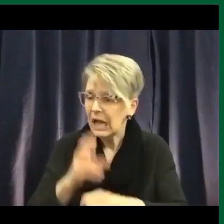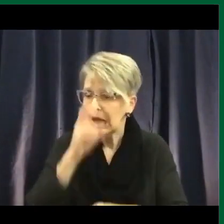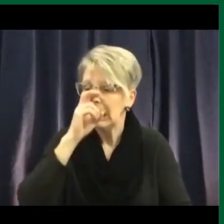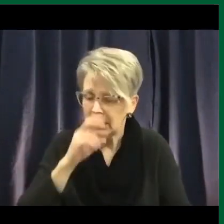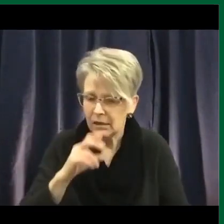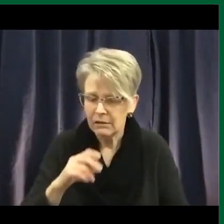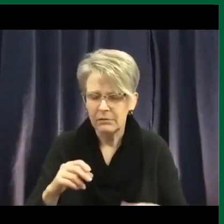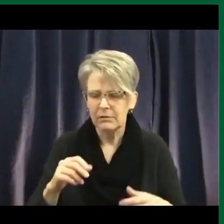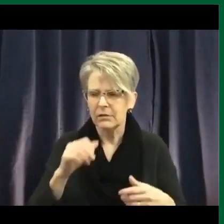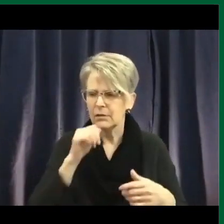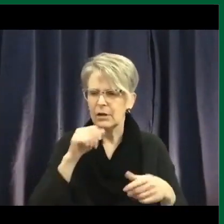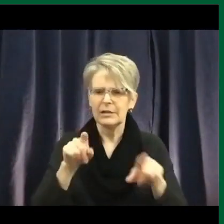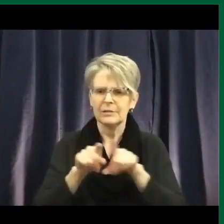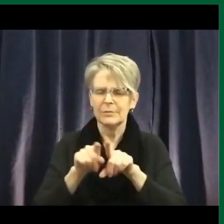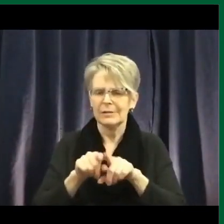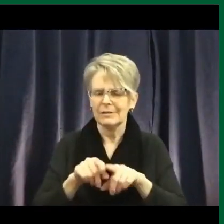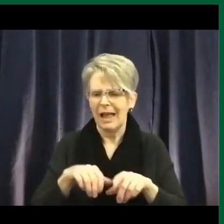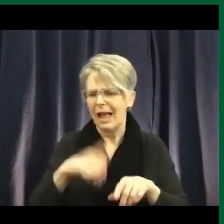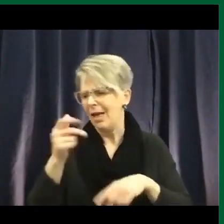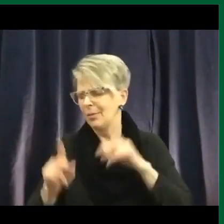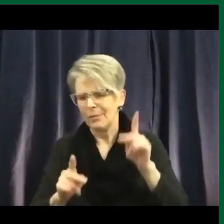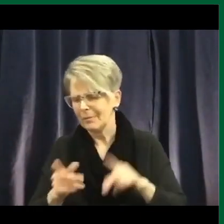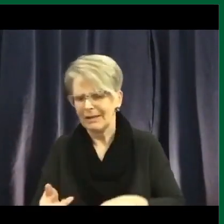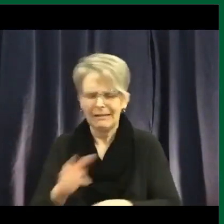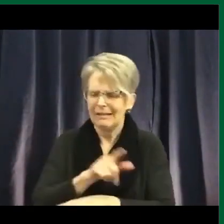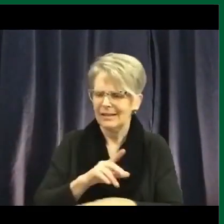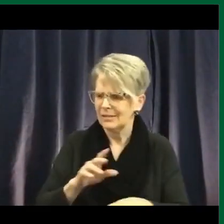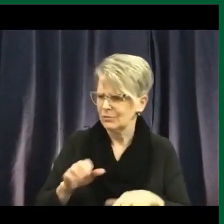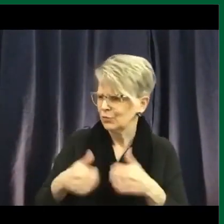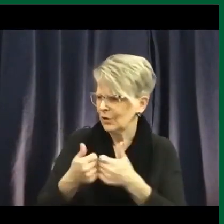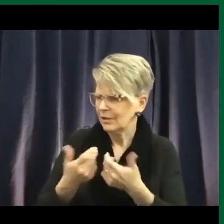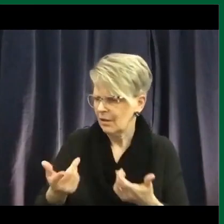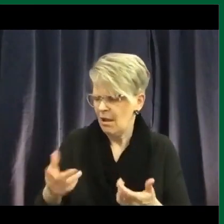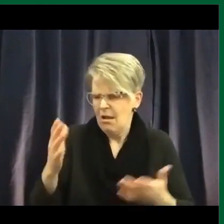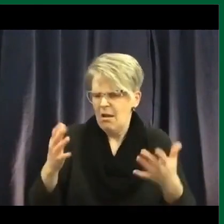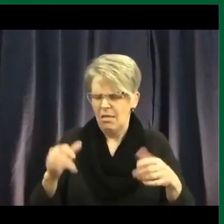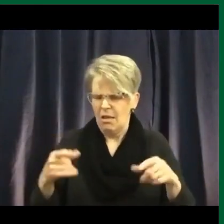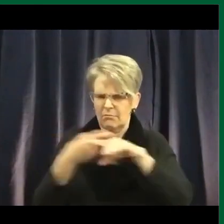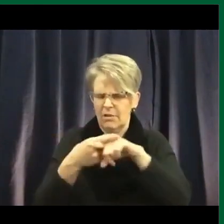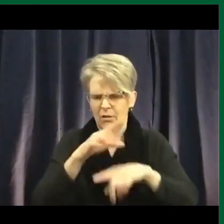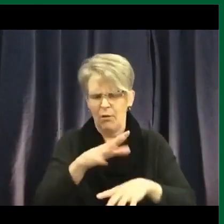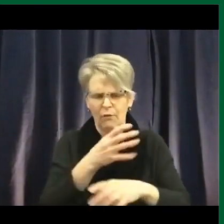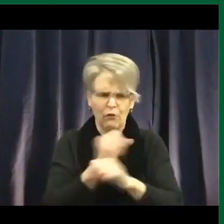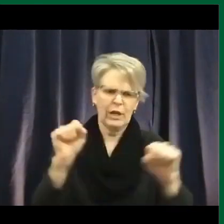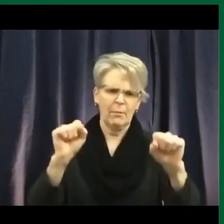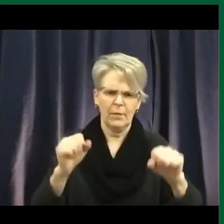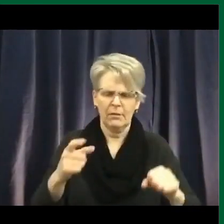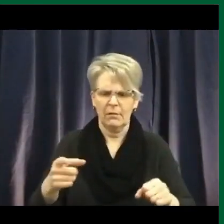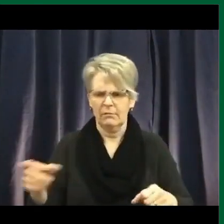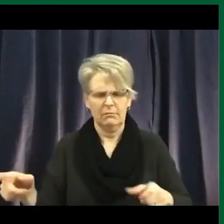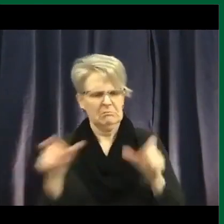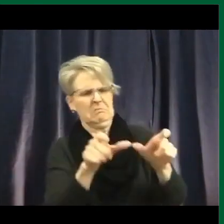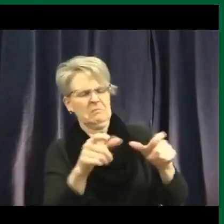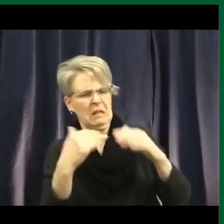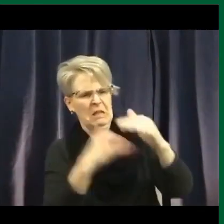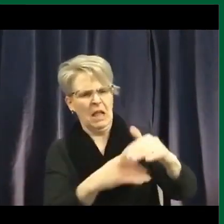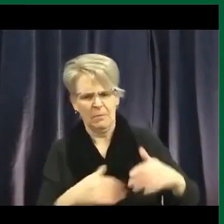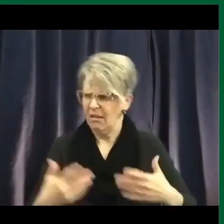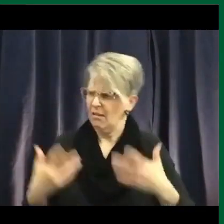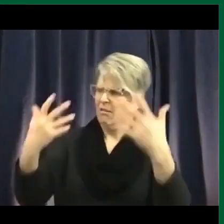compared to the people on the other side of it challenging, whether it's violating personal freedoms and if they're being restricted and wanting